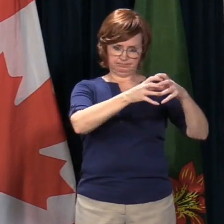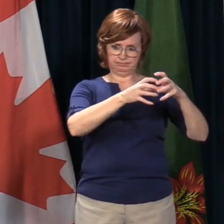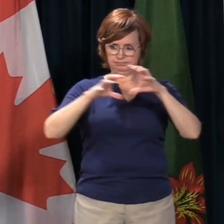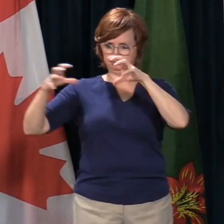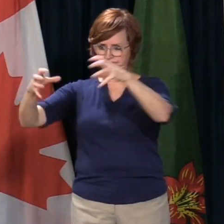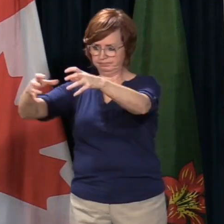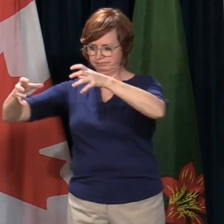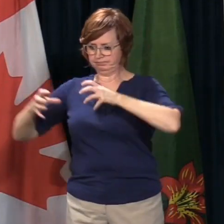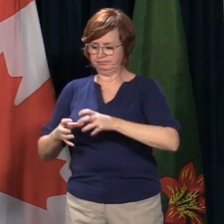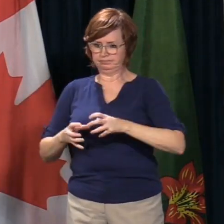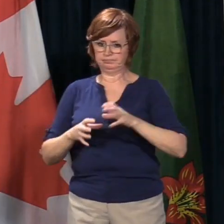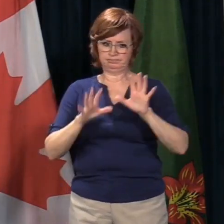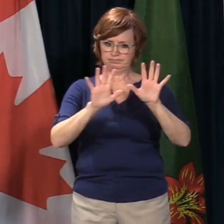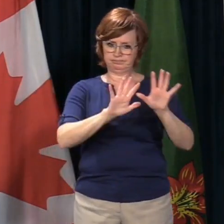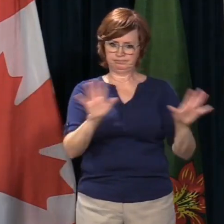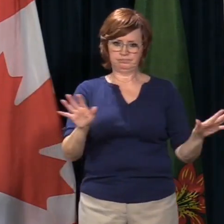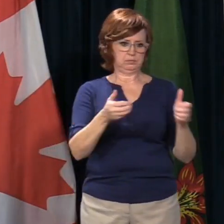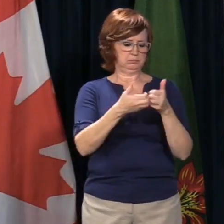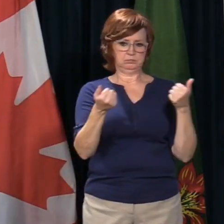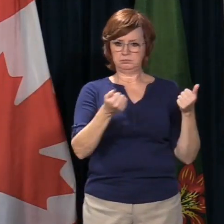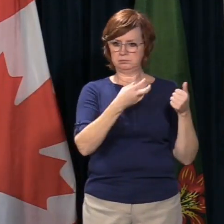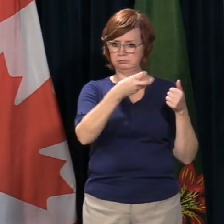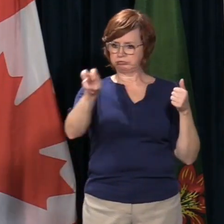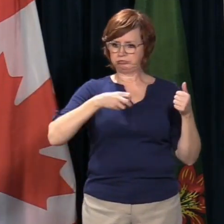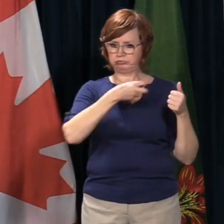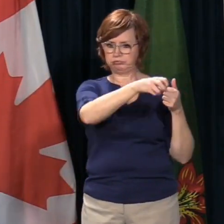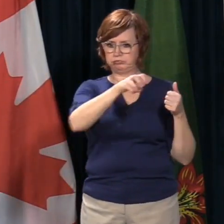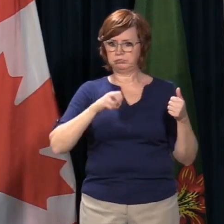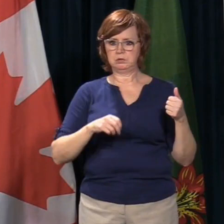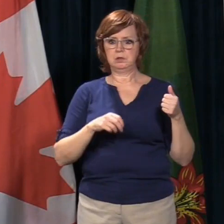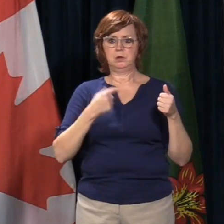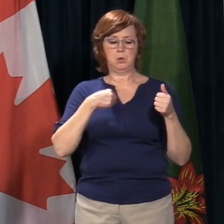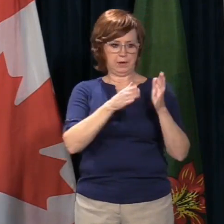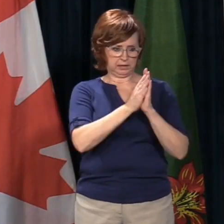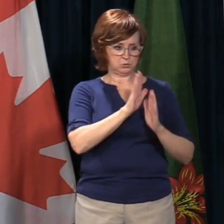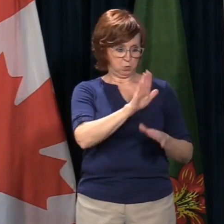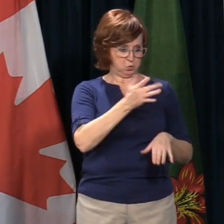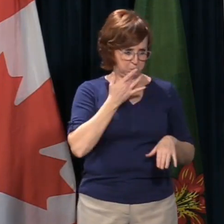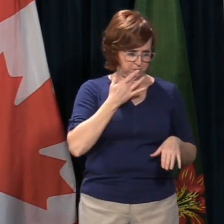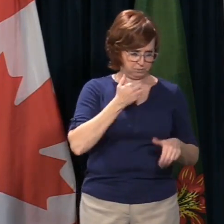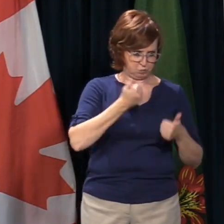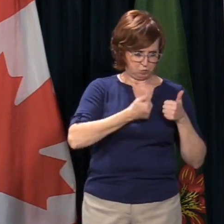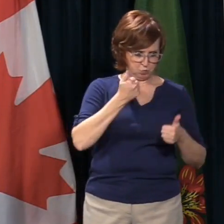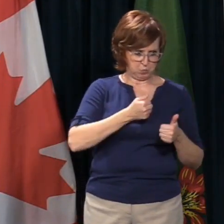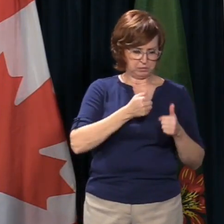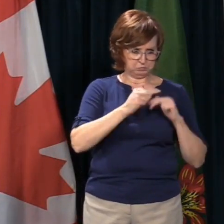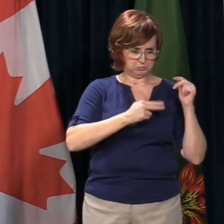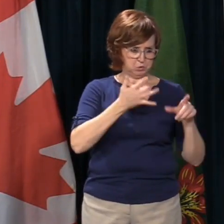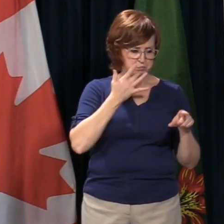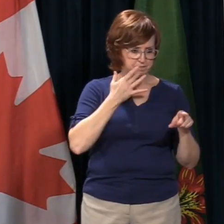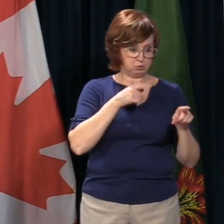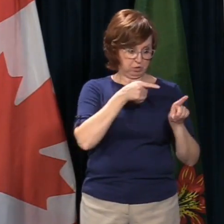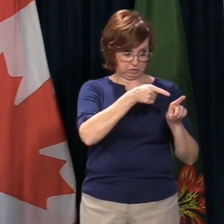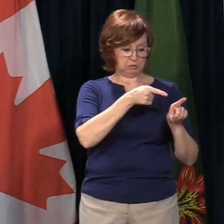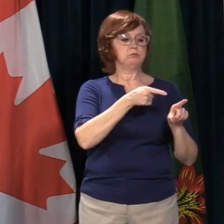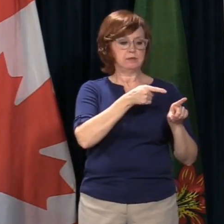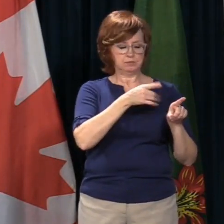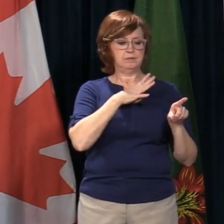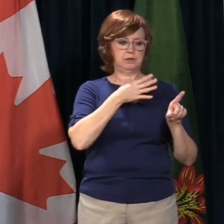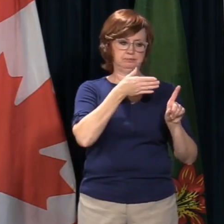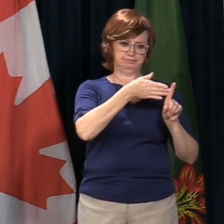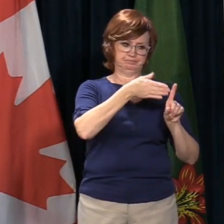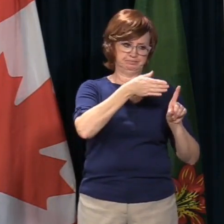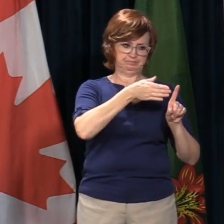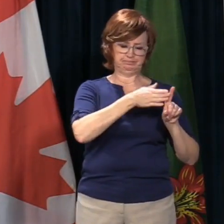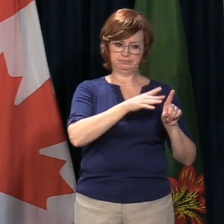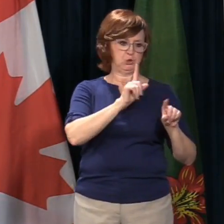to one, give them the opportunity to indicate a preference on which site they might work in.